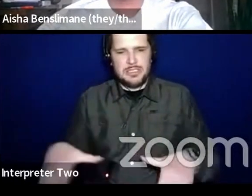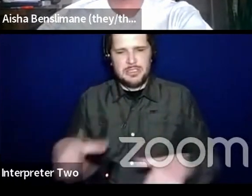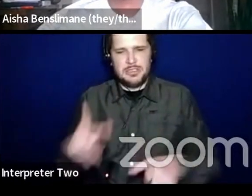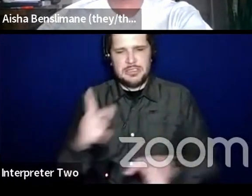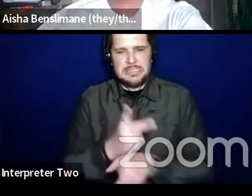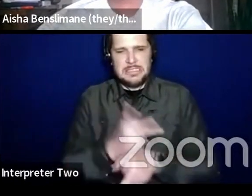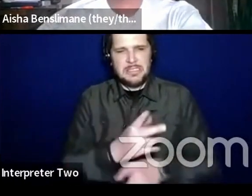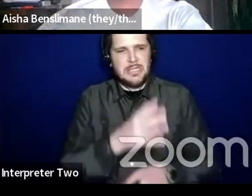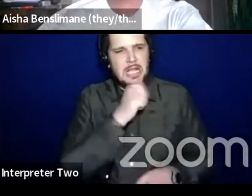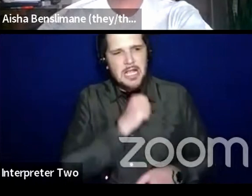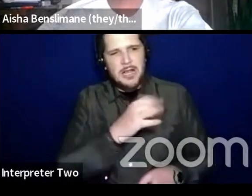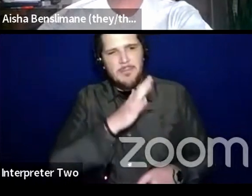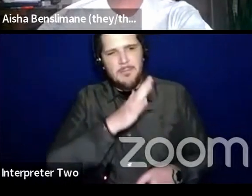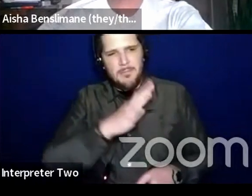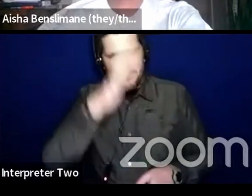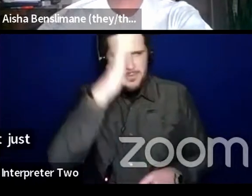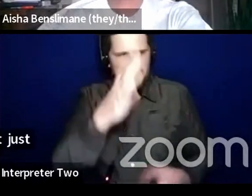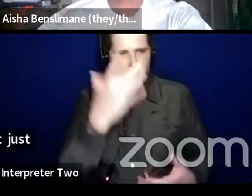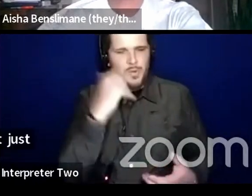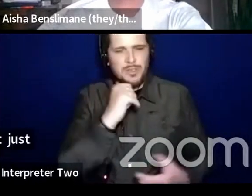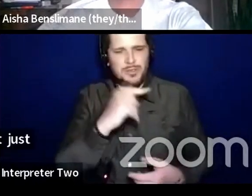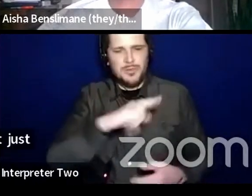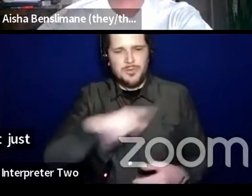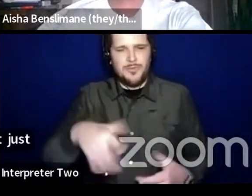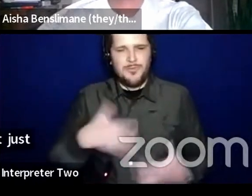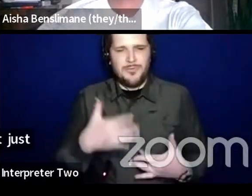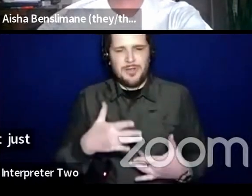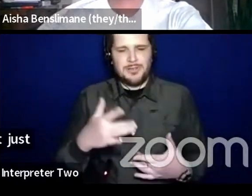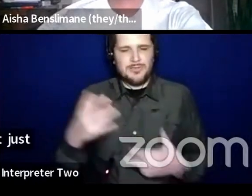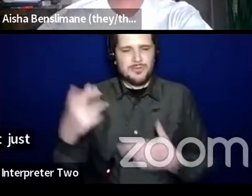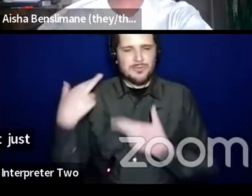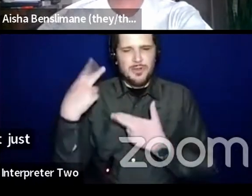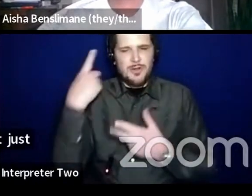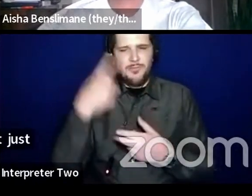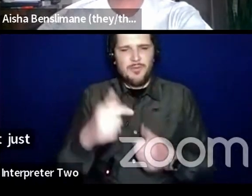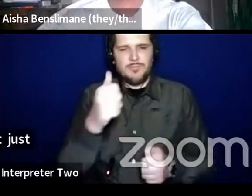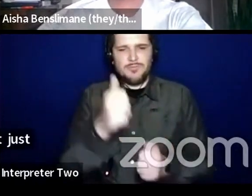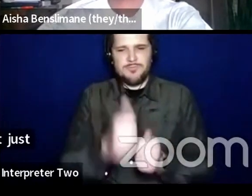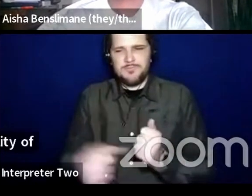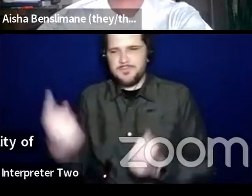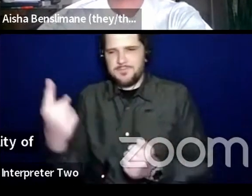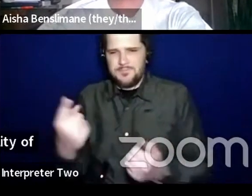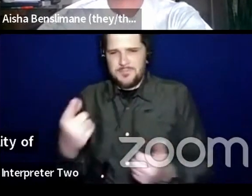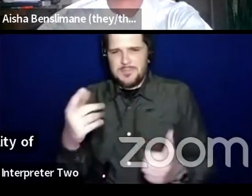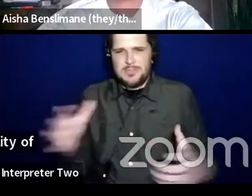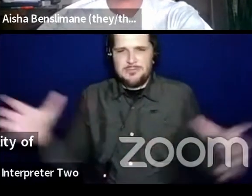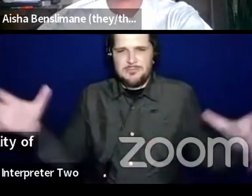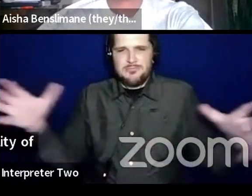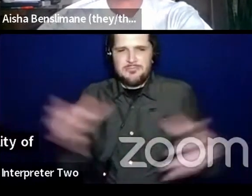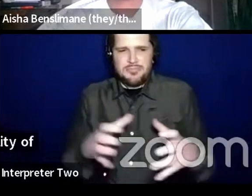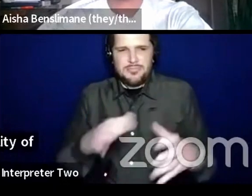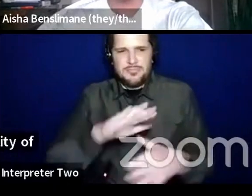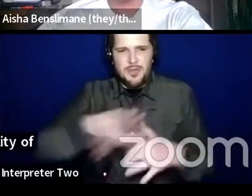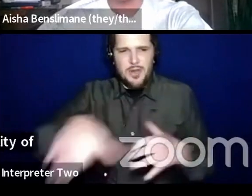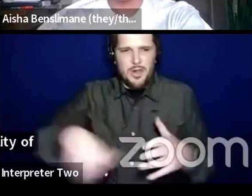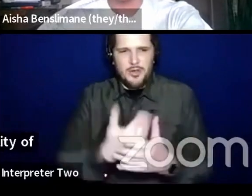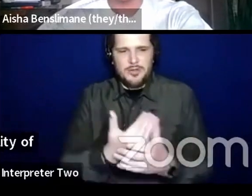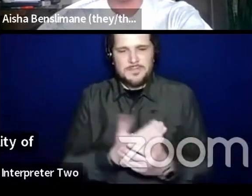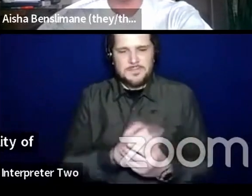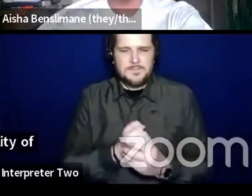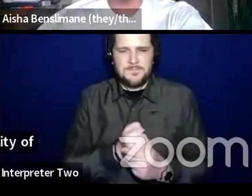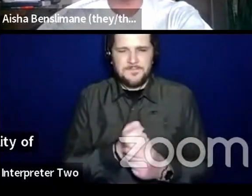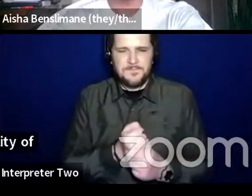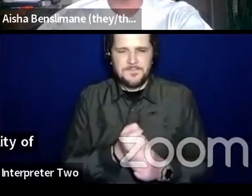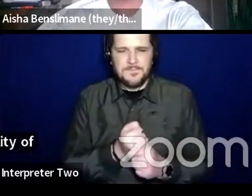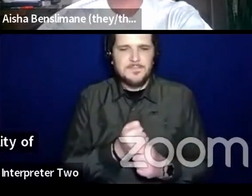parents? Why don't we feel a responsibility for one another on a collective level? That is such